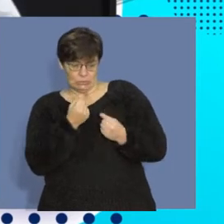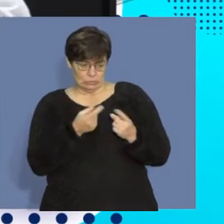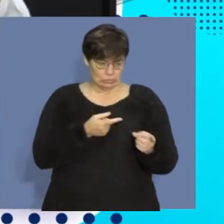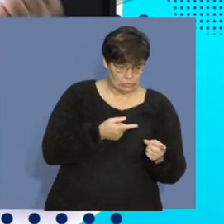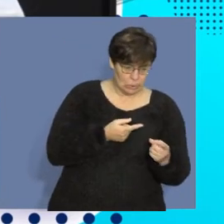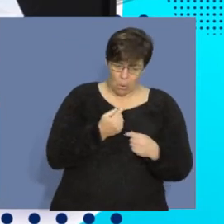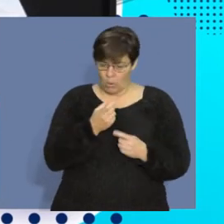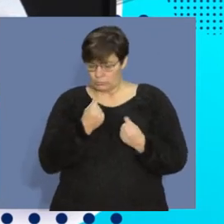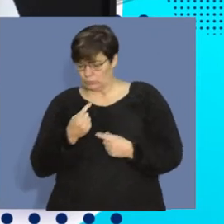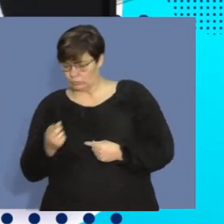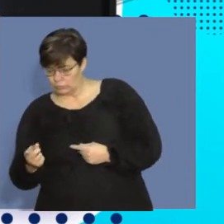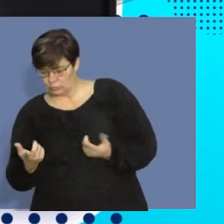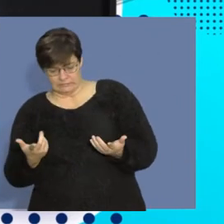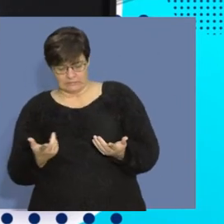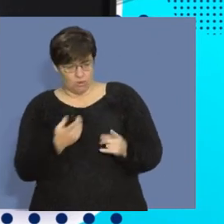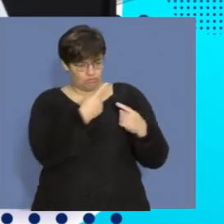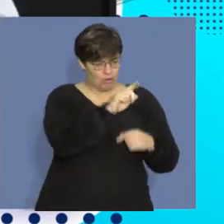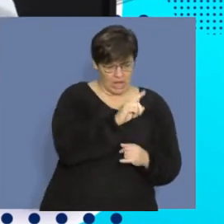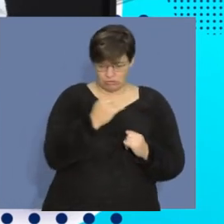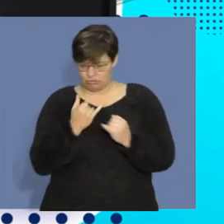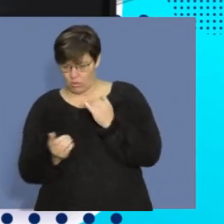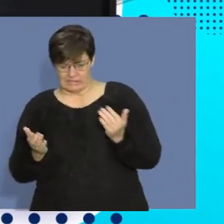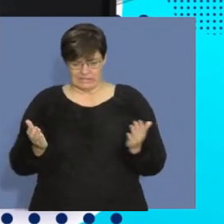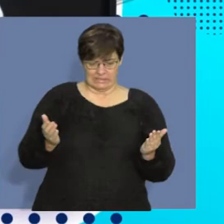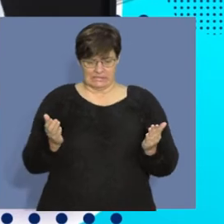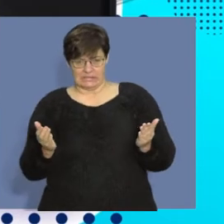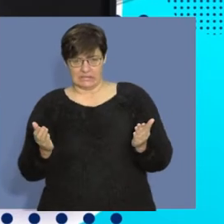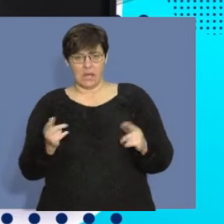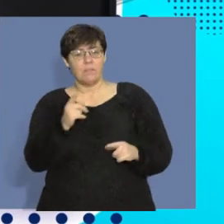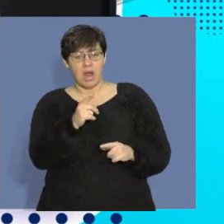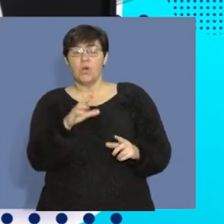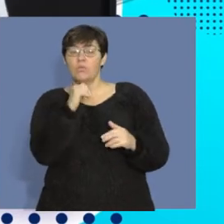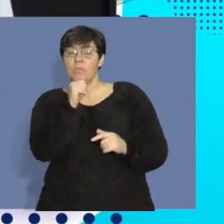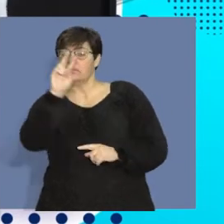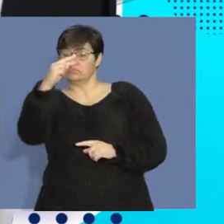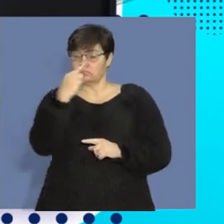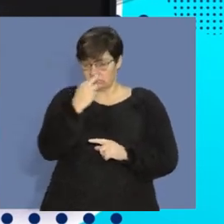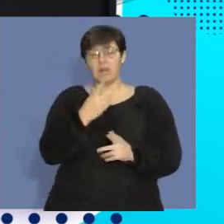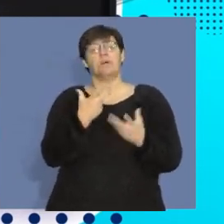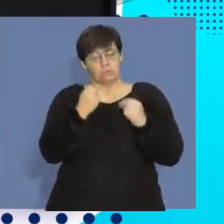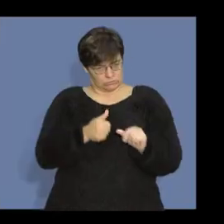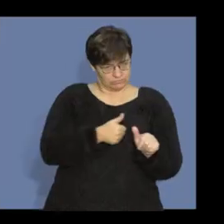although nobody is watching you, is so important, not only in life, but in business as well.